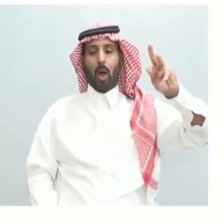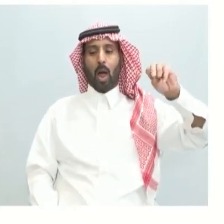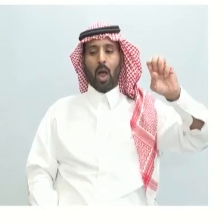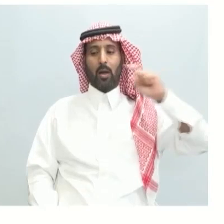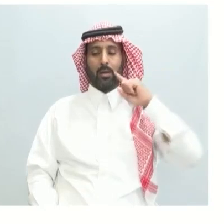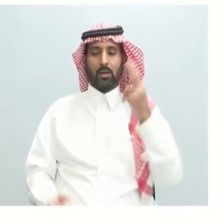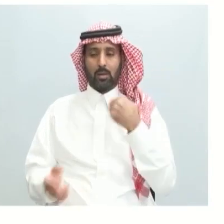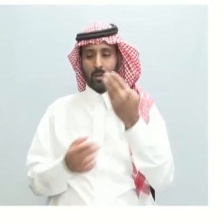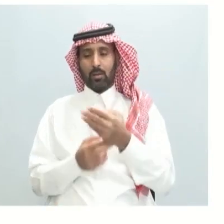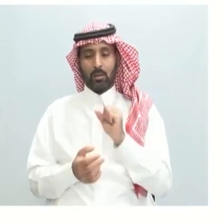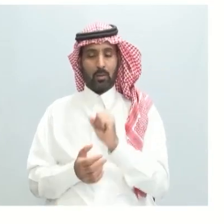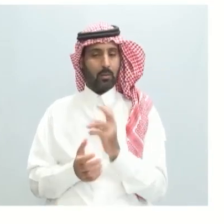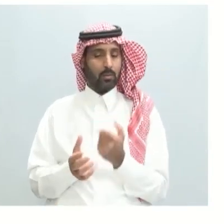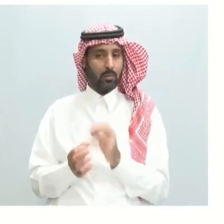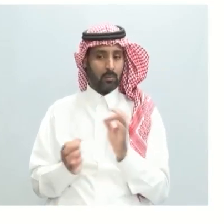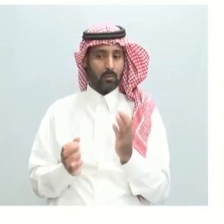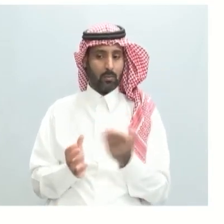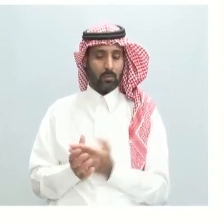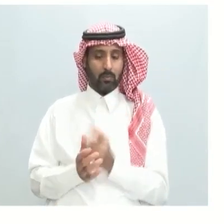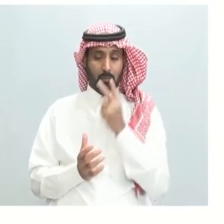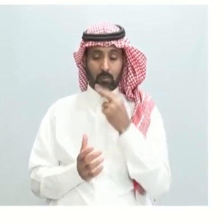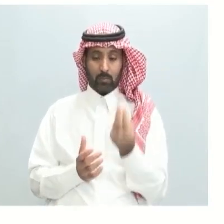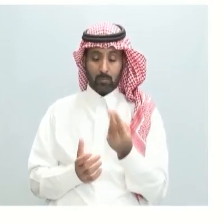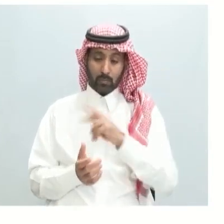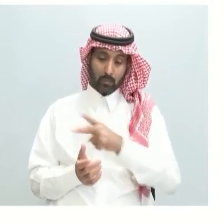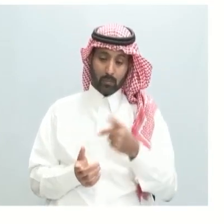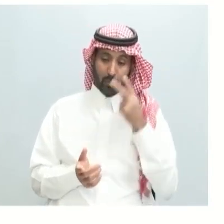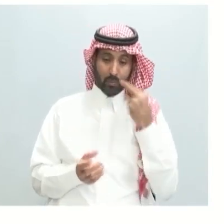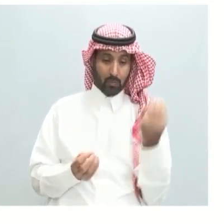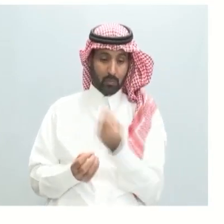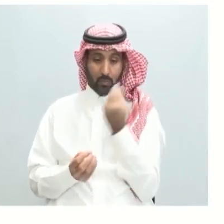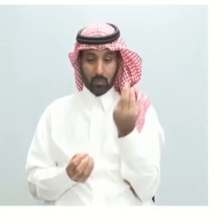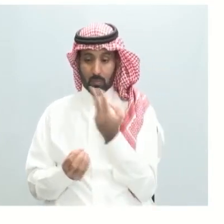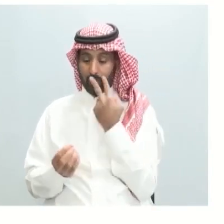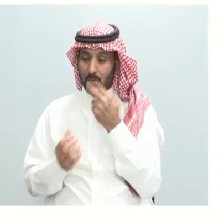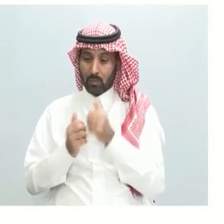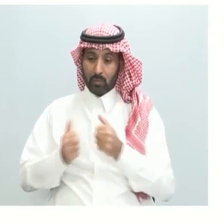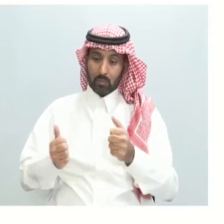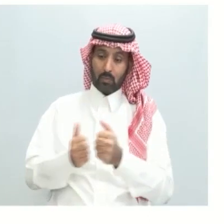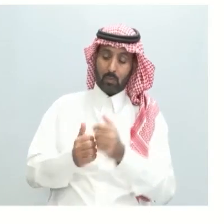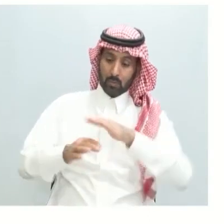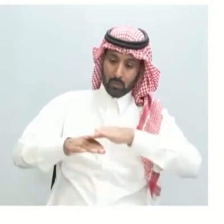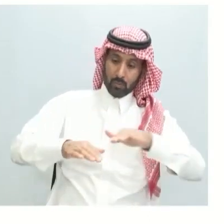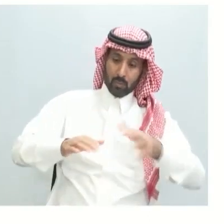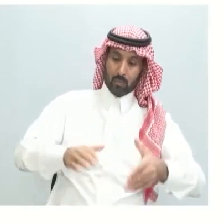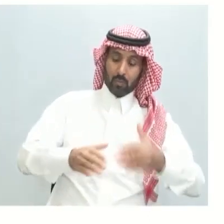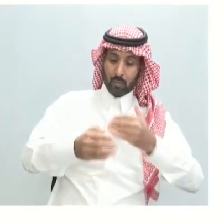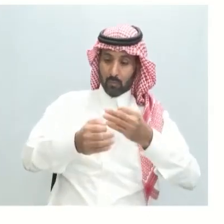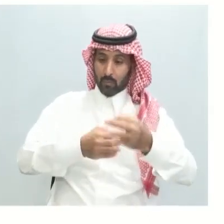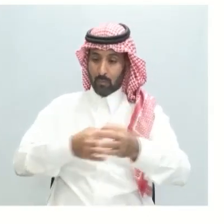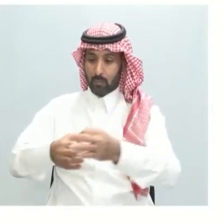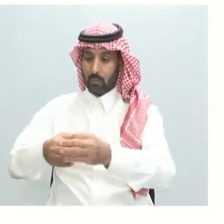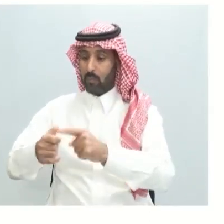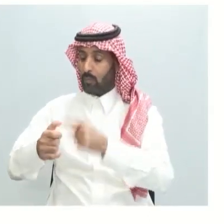So let's look at the answer here. The section for visitors outside the family and the section for close